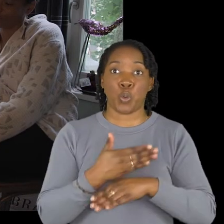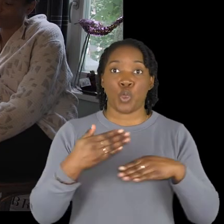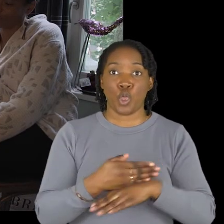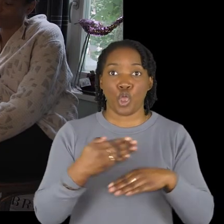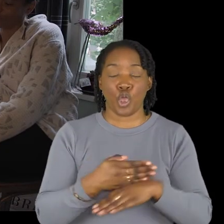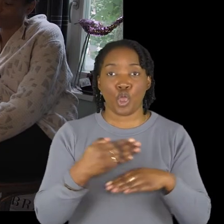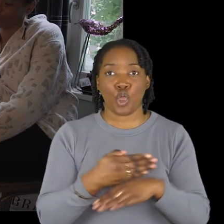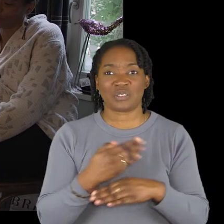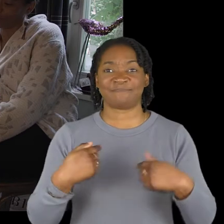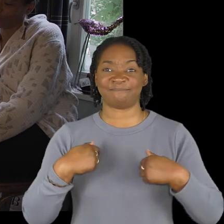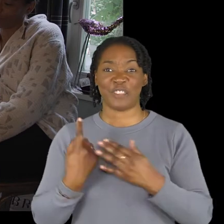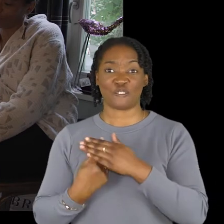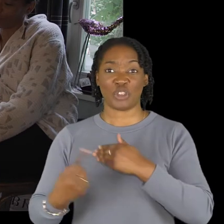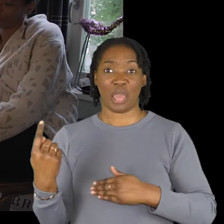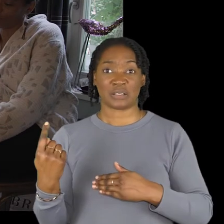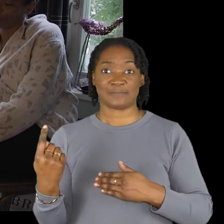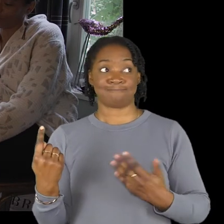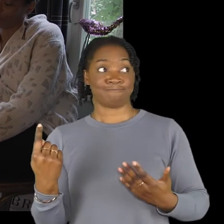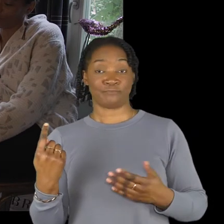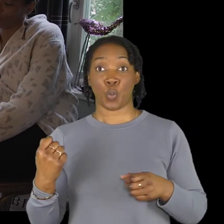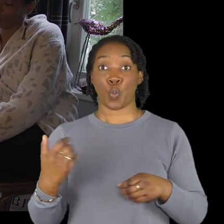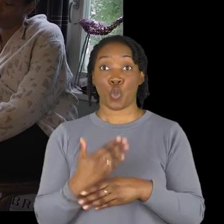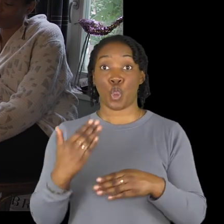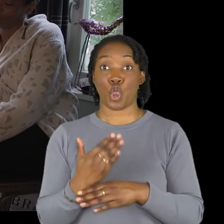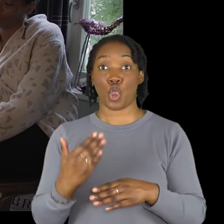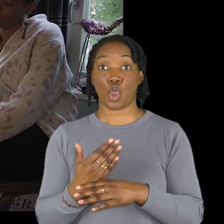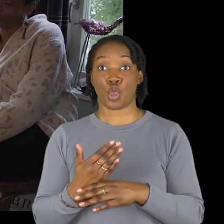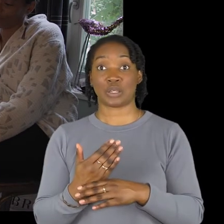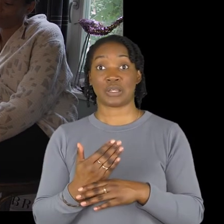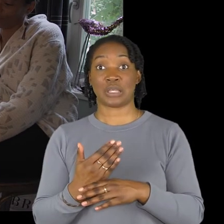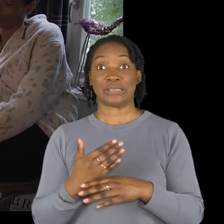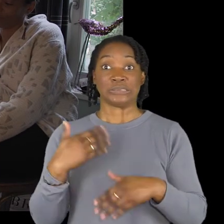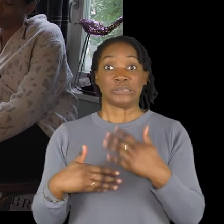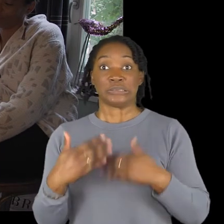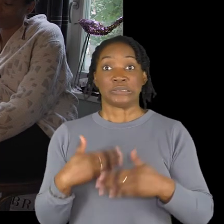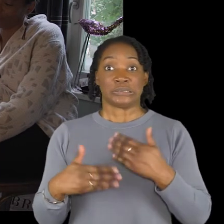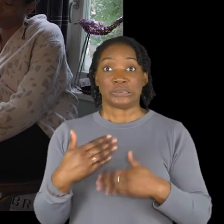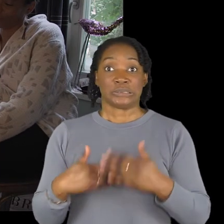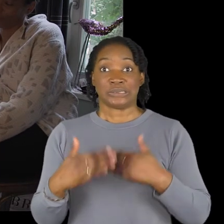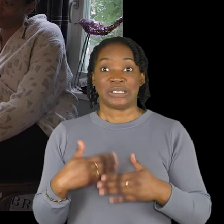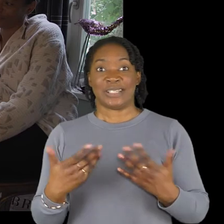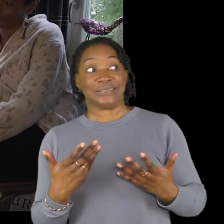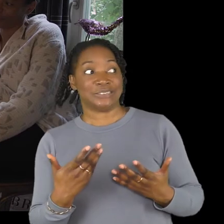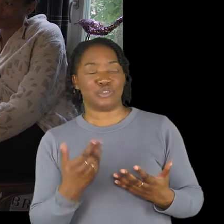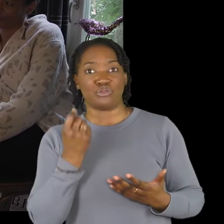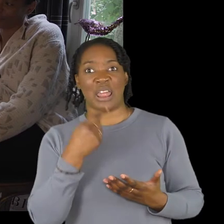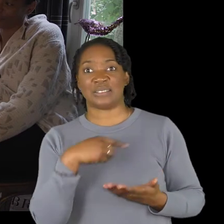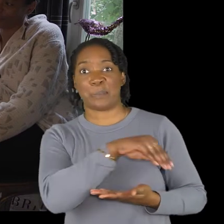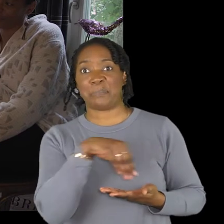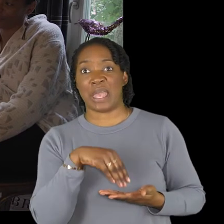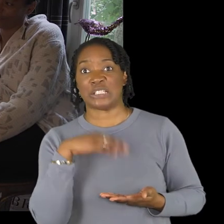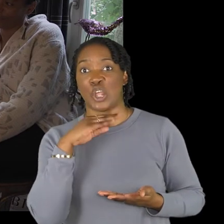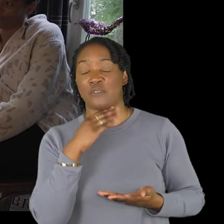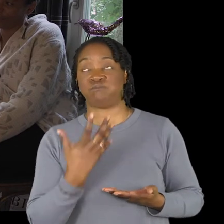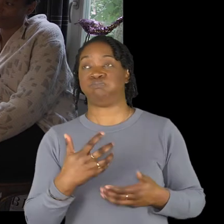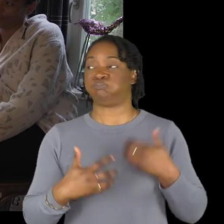the work we do as freelancers, you do the work, you try not to be hysterical because you didn't get paid enough